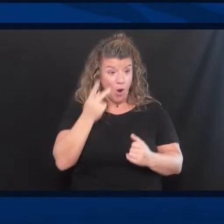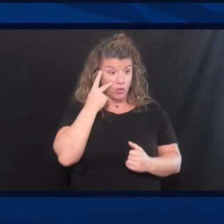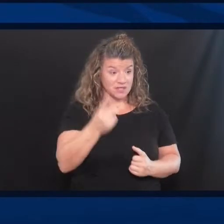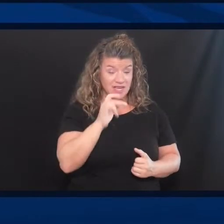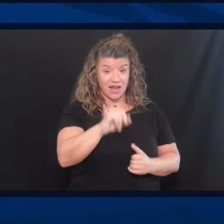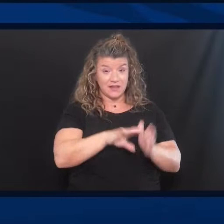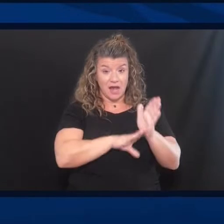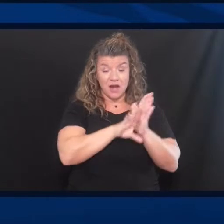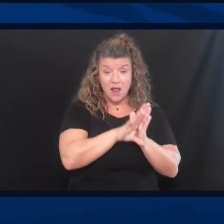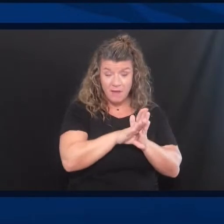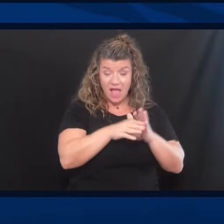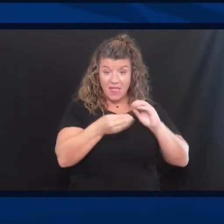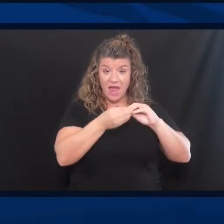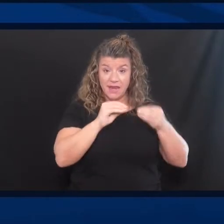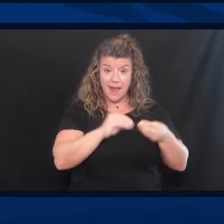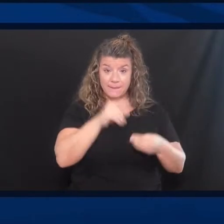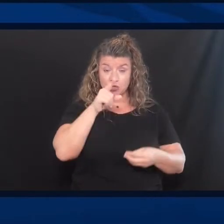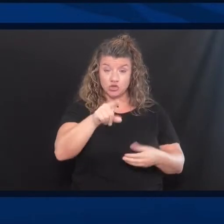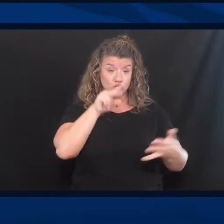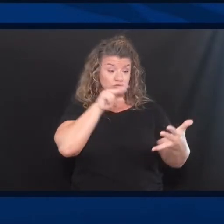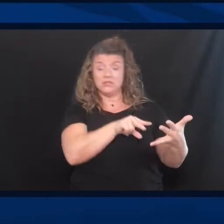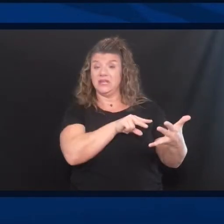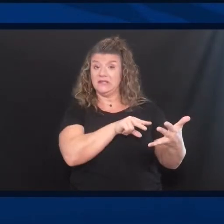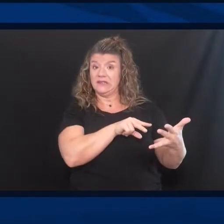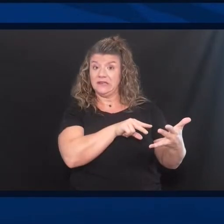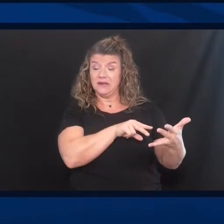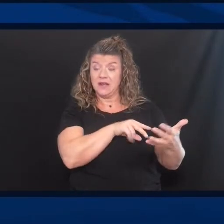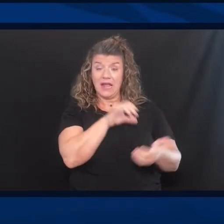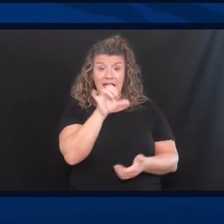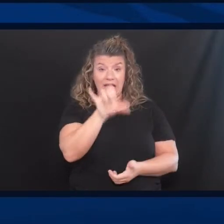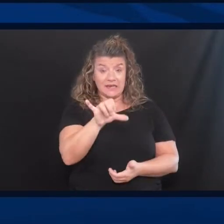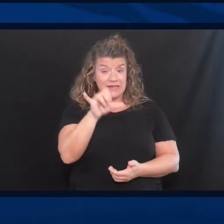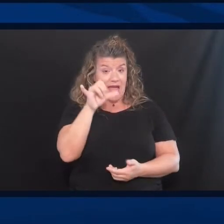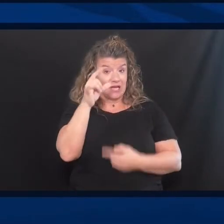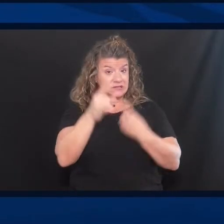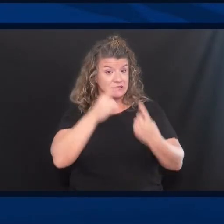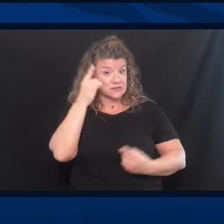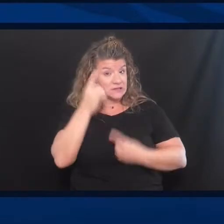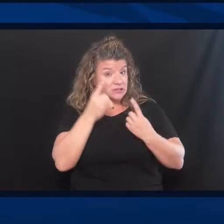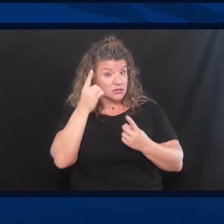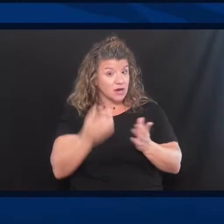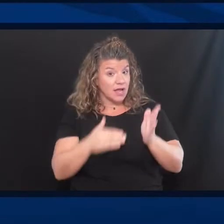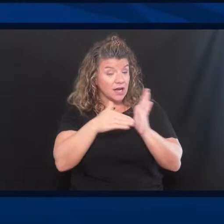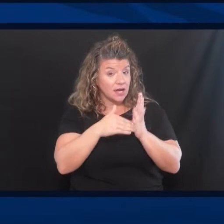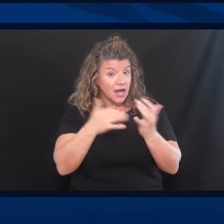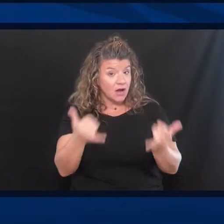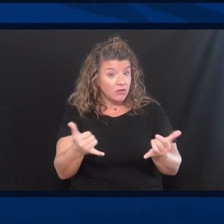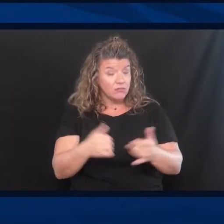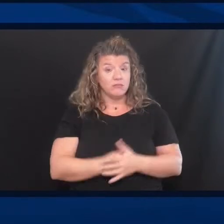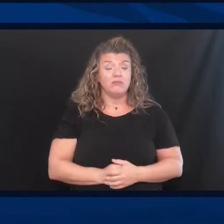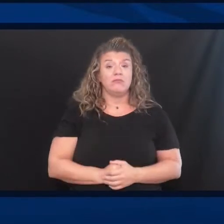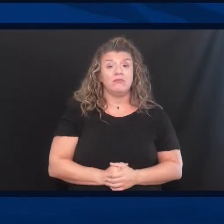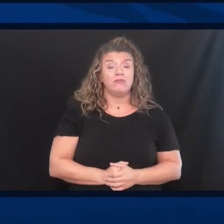virus and those numbers that you just referred to, is that concern back with us now? Thank you.